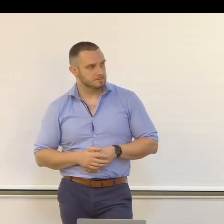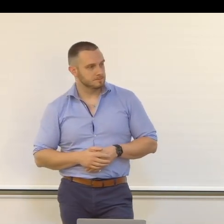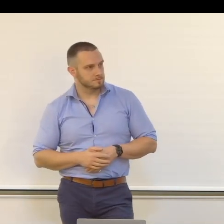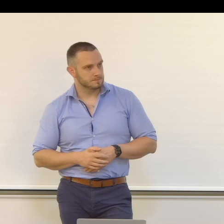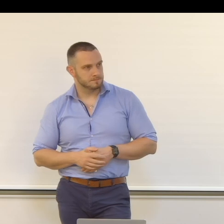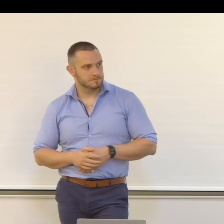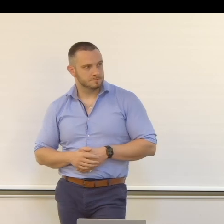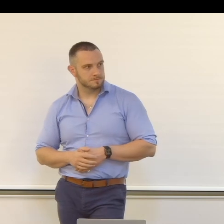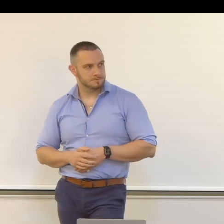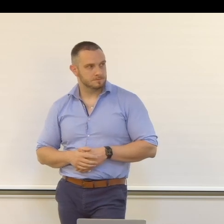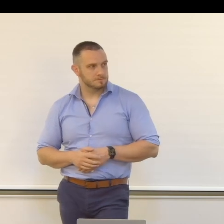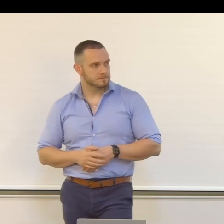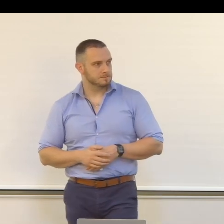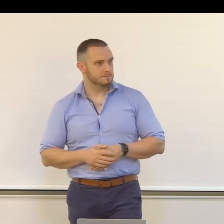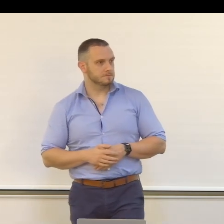You want to?